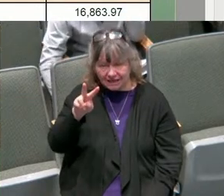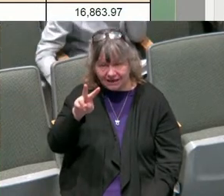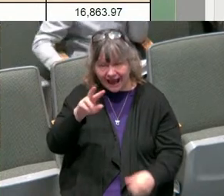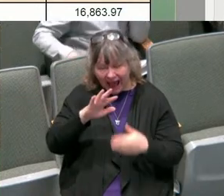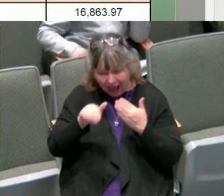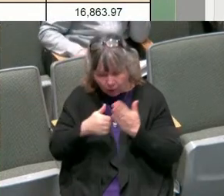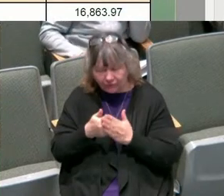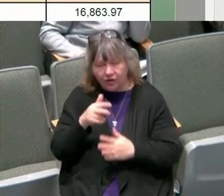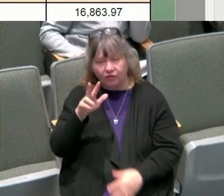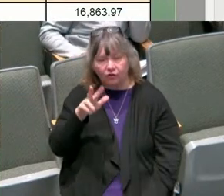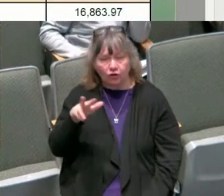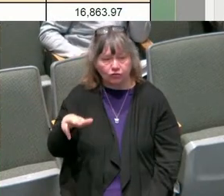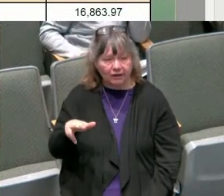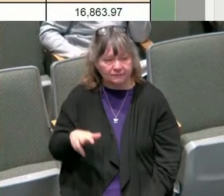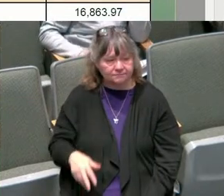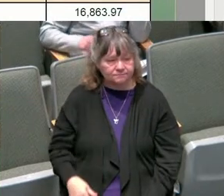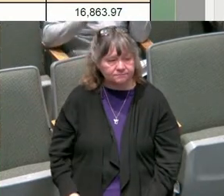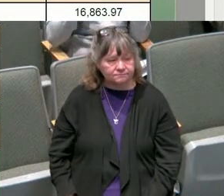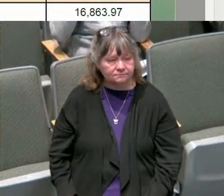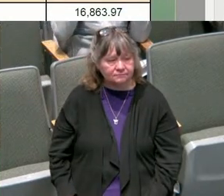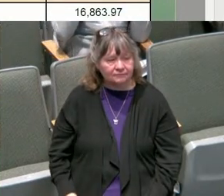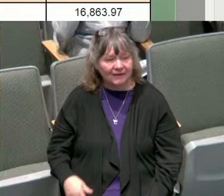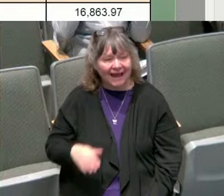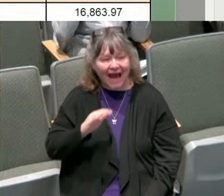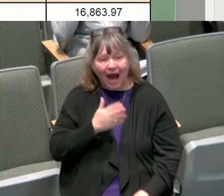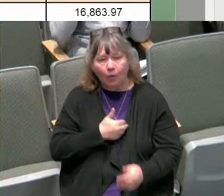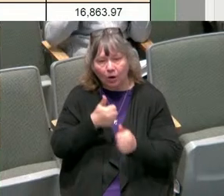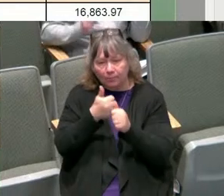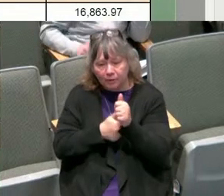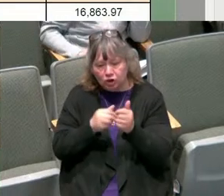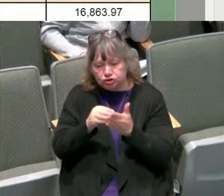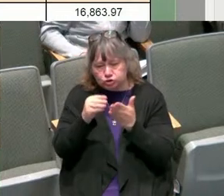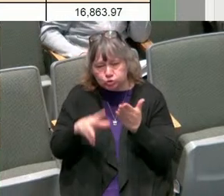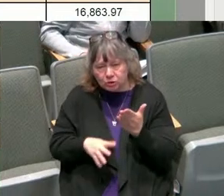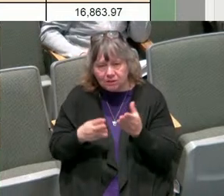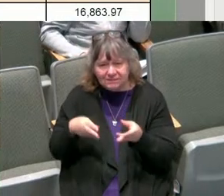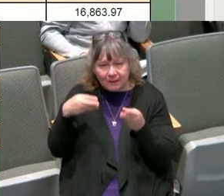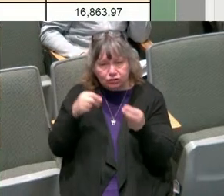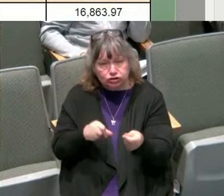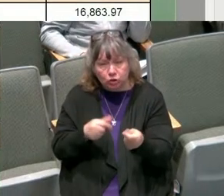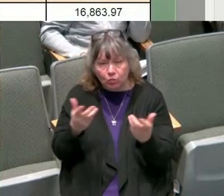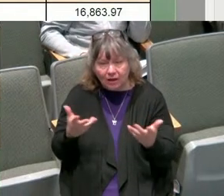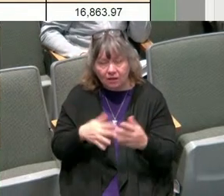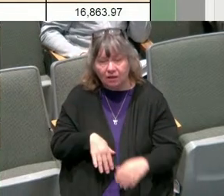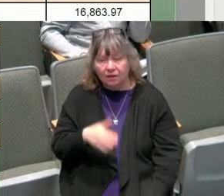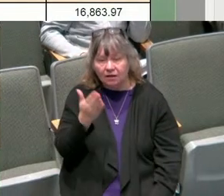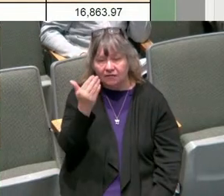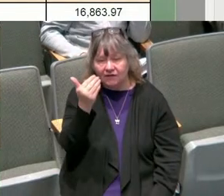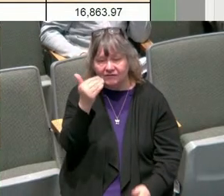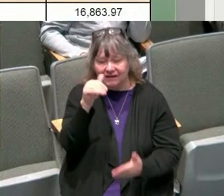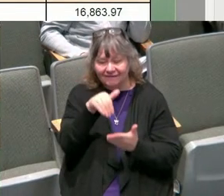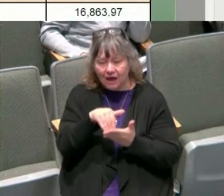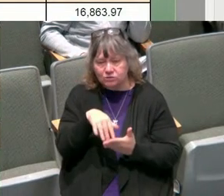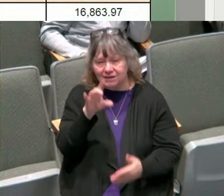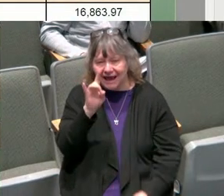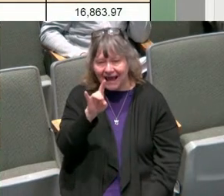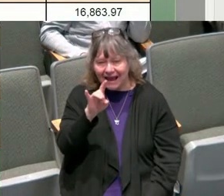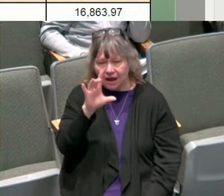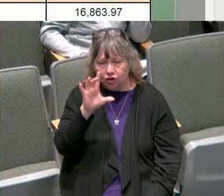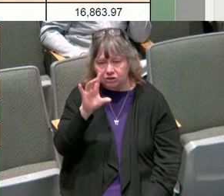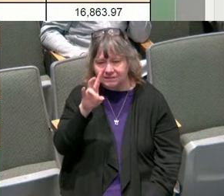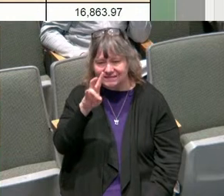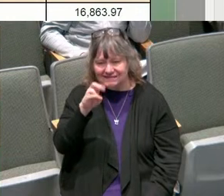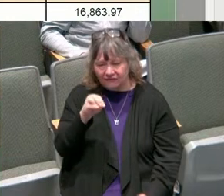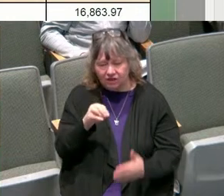33. our per pupil expenditure is fifteen thousand eight hundred and